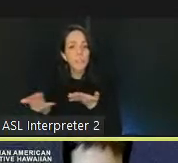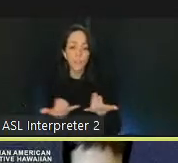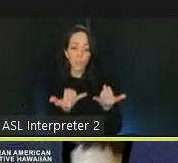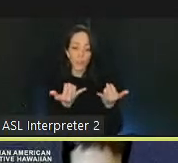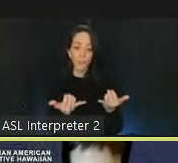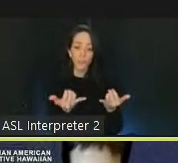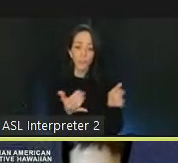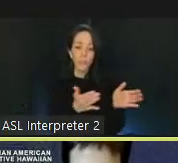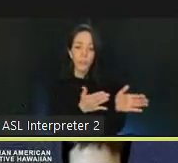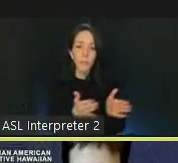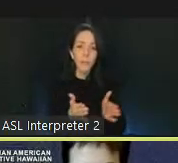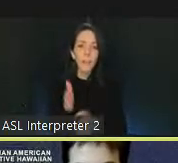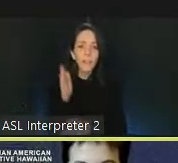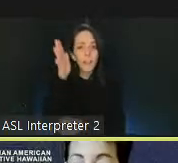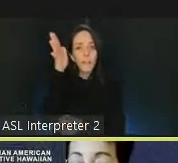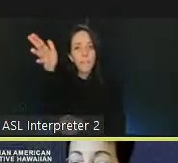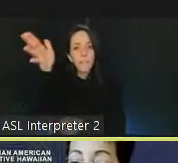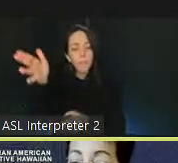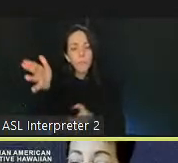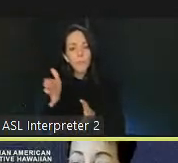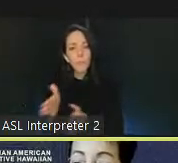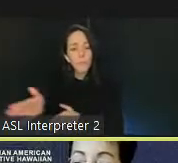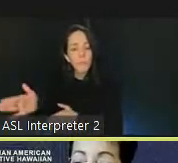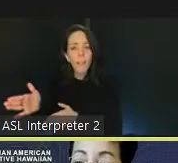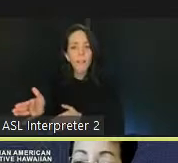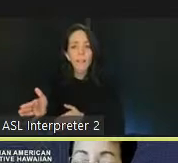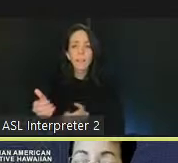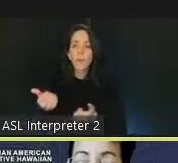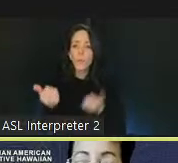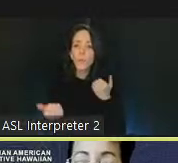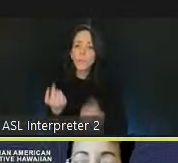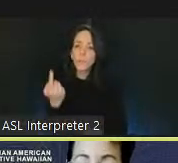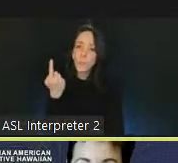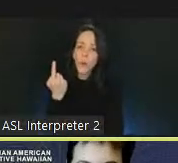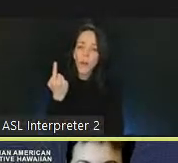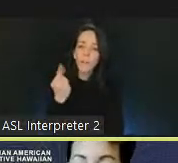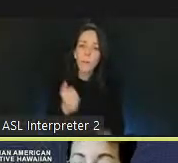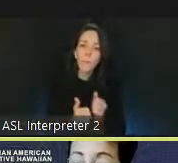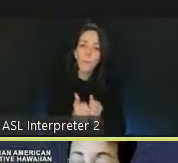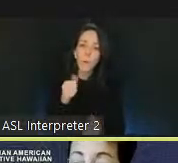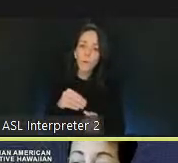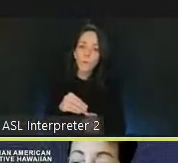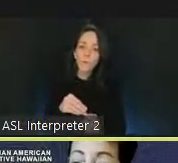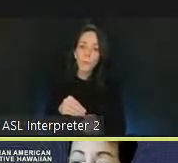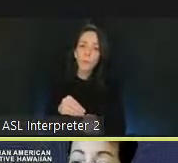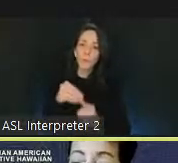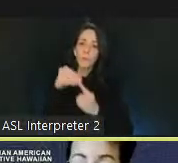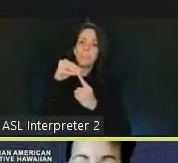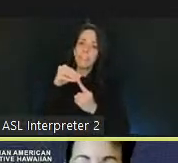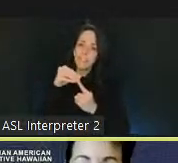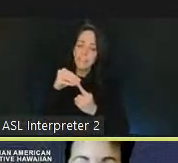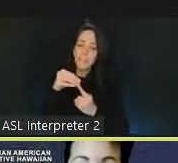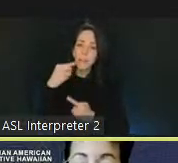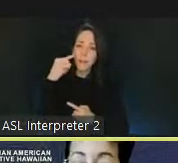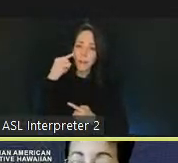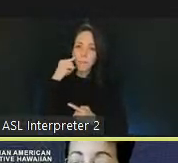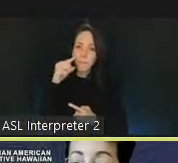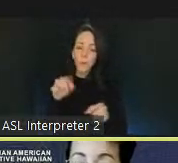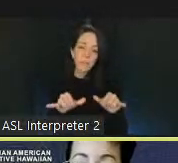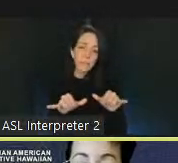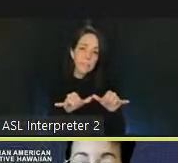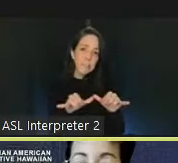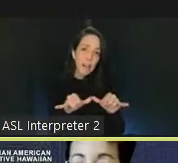planning are unique to the size and needs of the